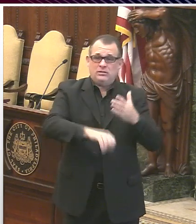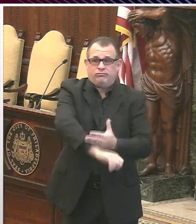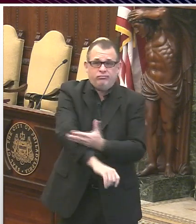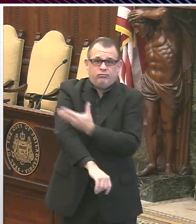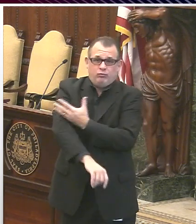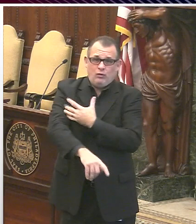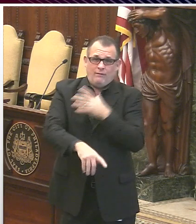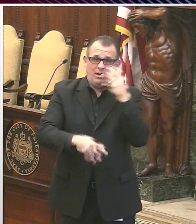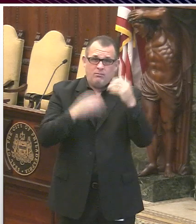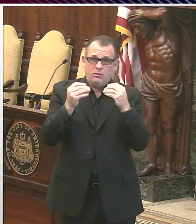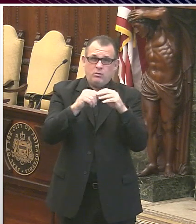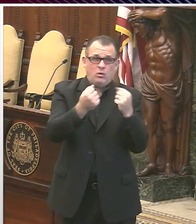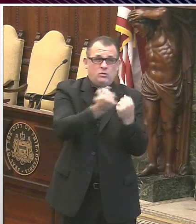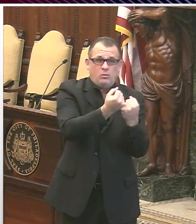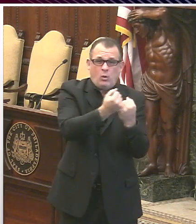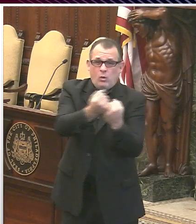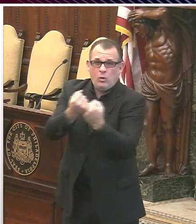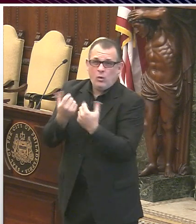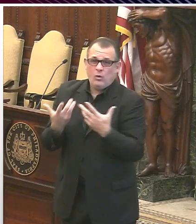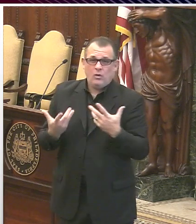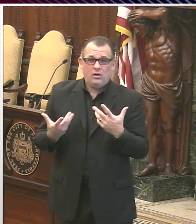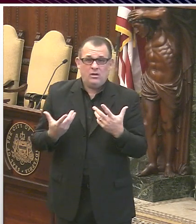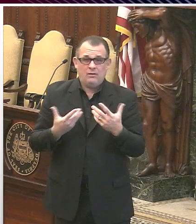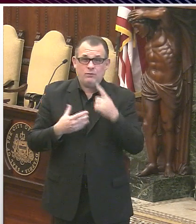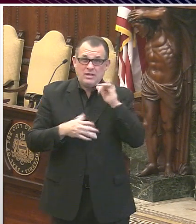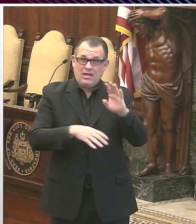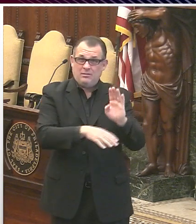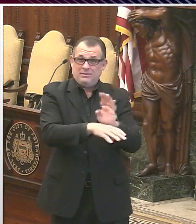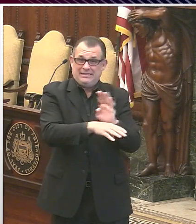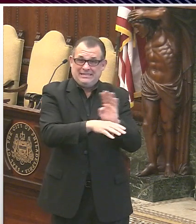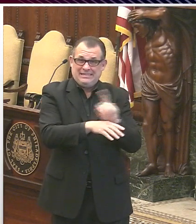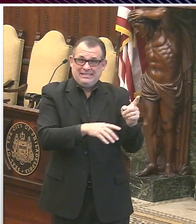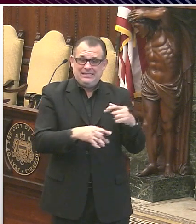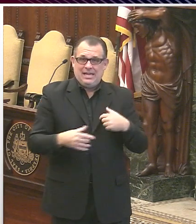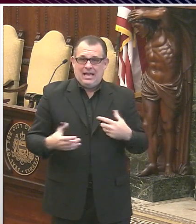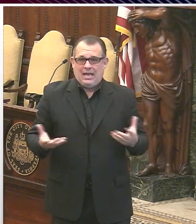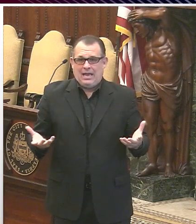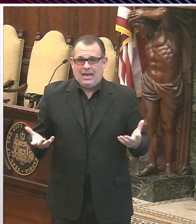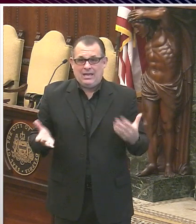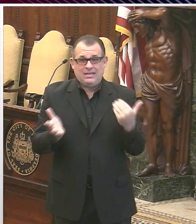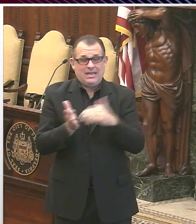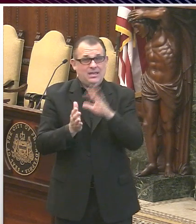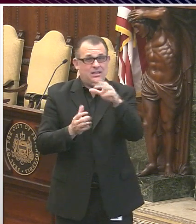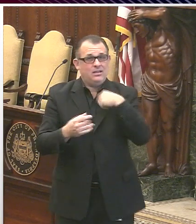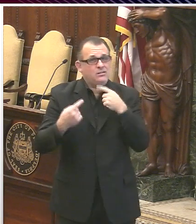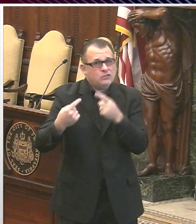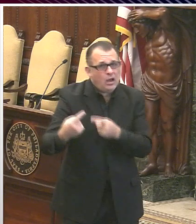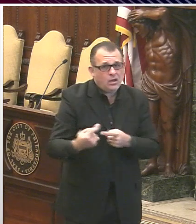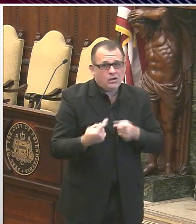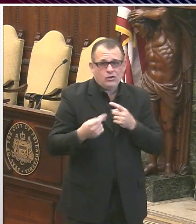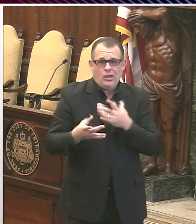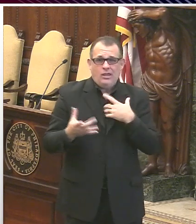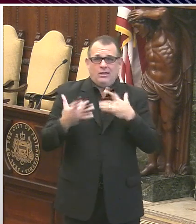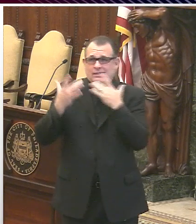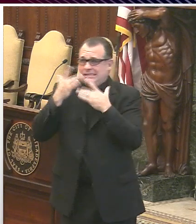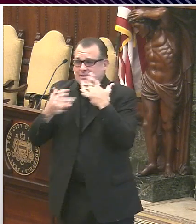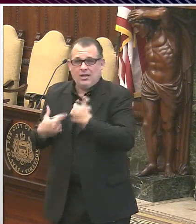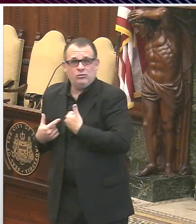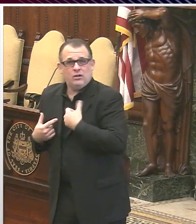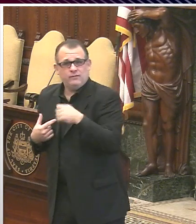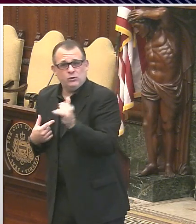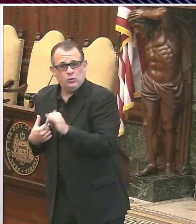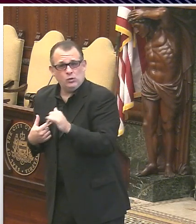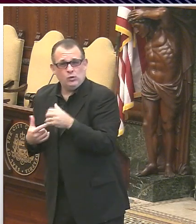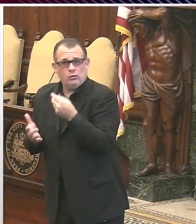support to them or for that industry. Again, we're struggling with a budget deficit of our own, a school budget